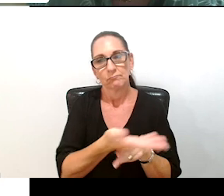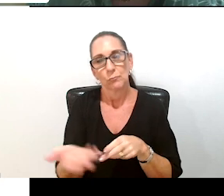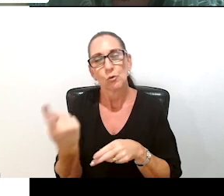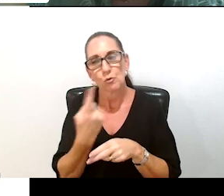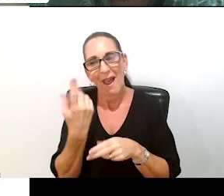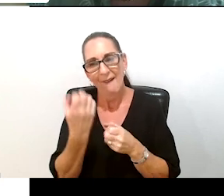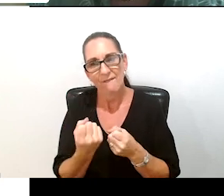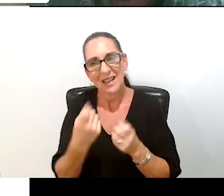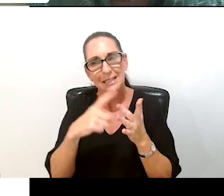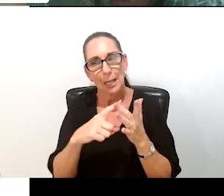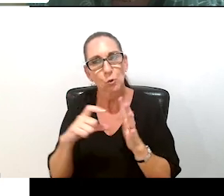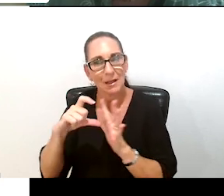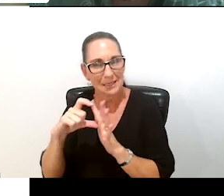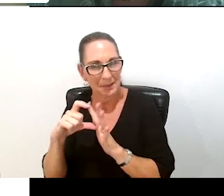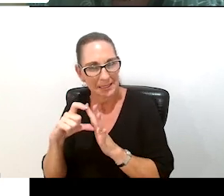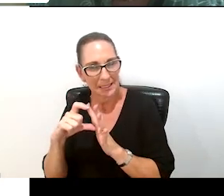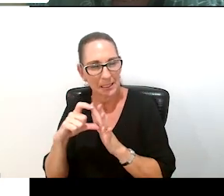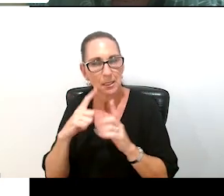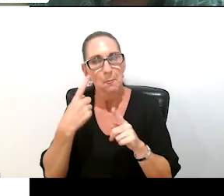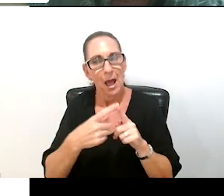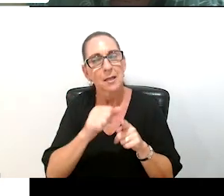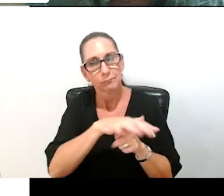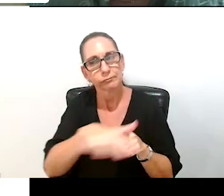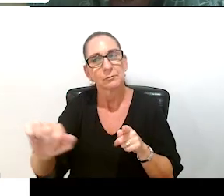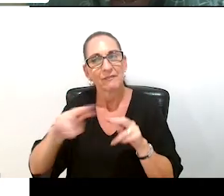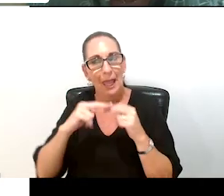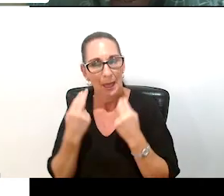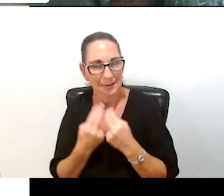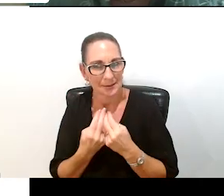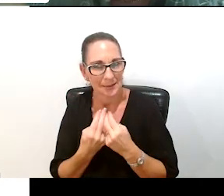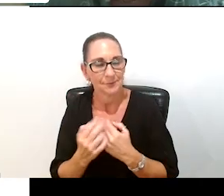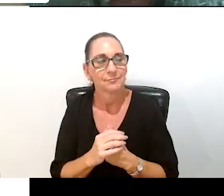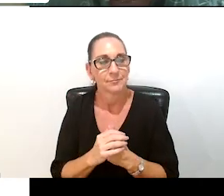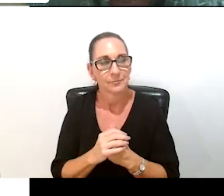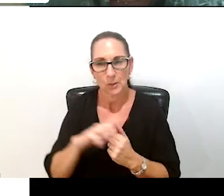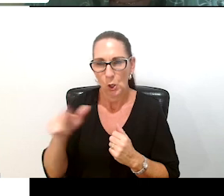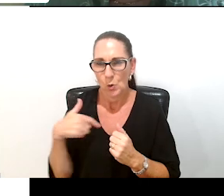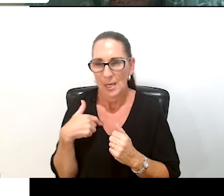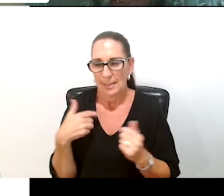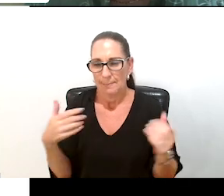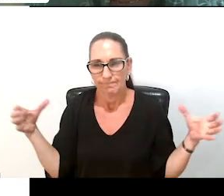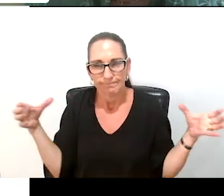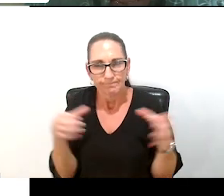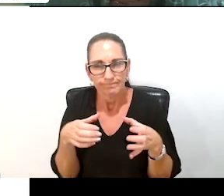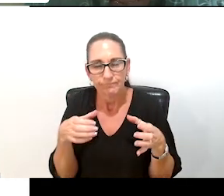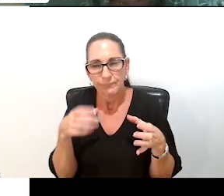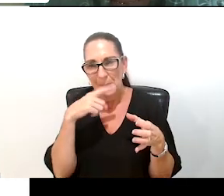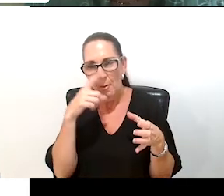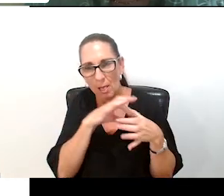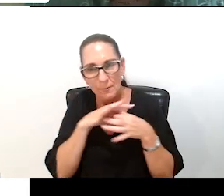intellectual disability and their families. We bring people together through